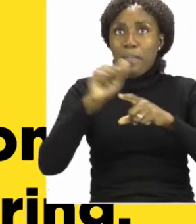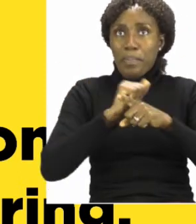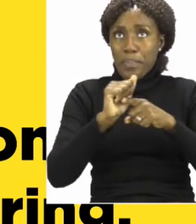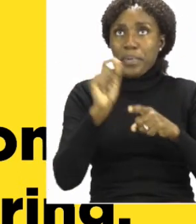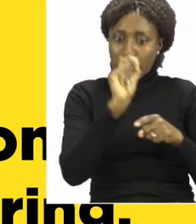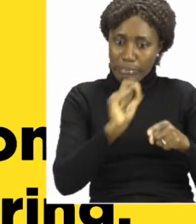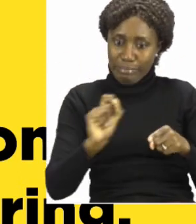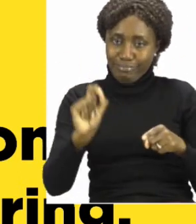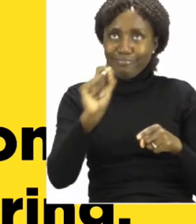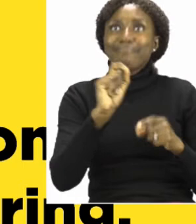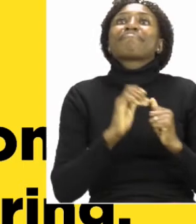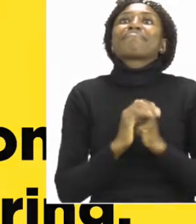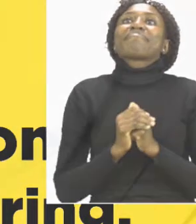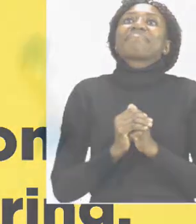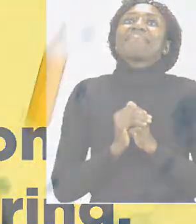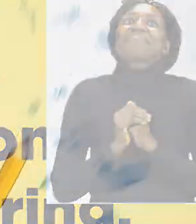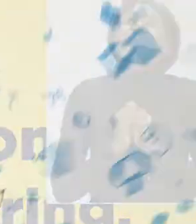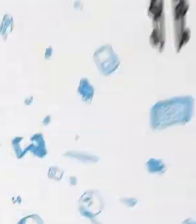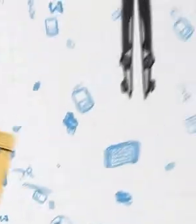and tracing.